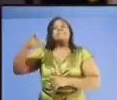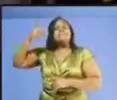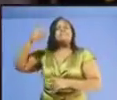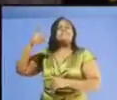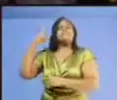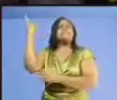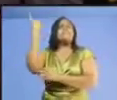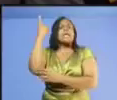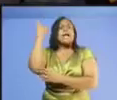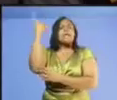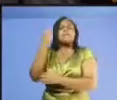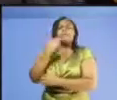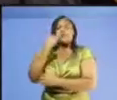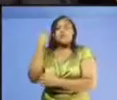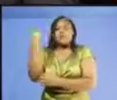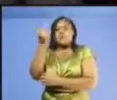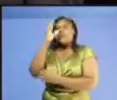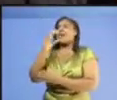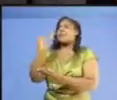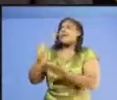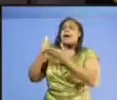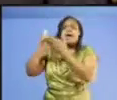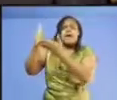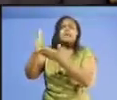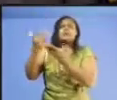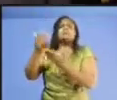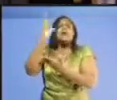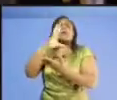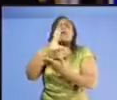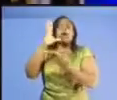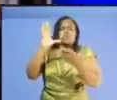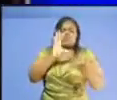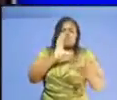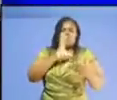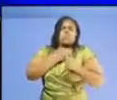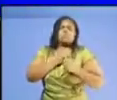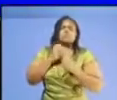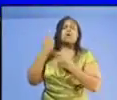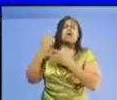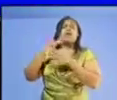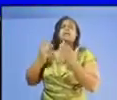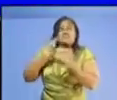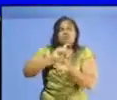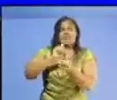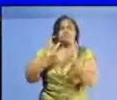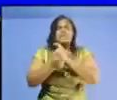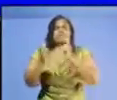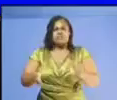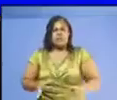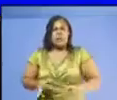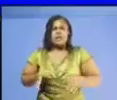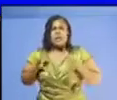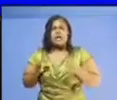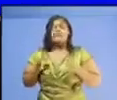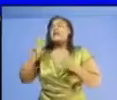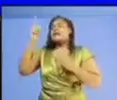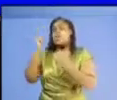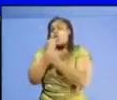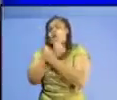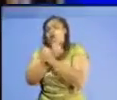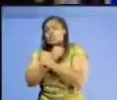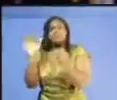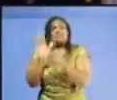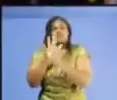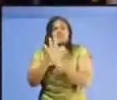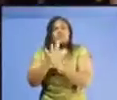only God who can help is a God who will convict you, a God who will convert you, but a God who loves you enough